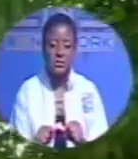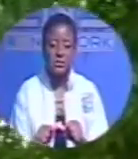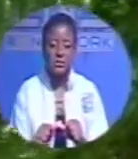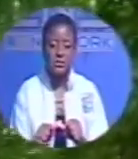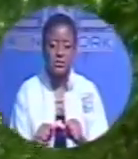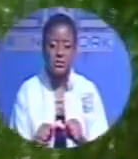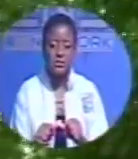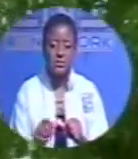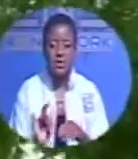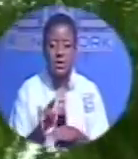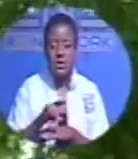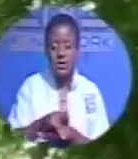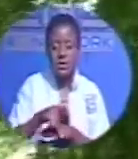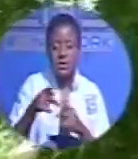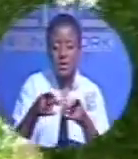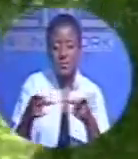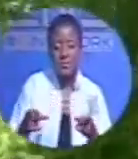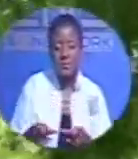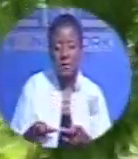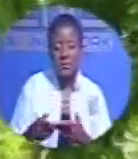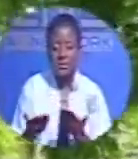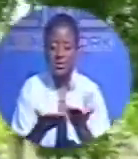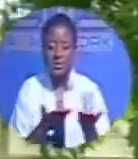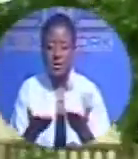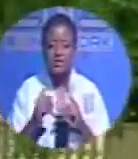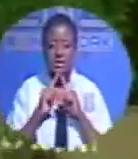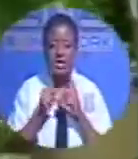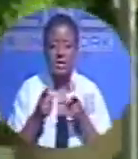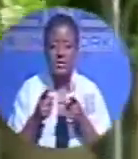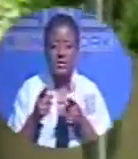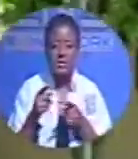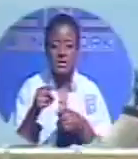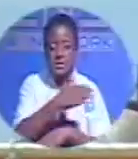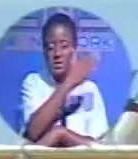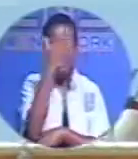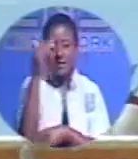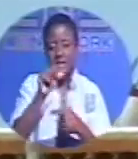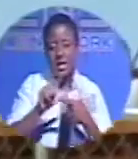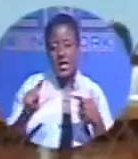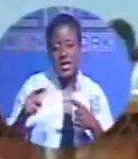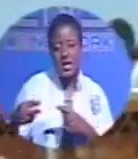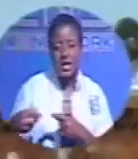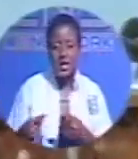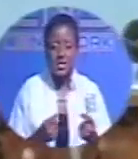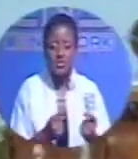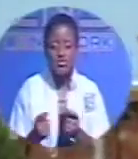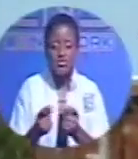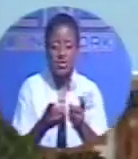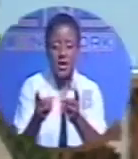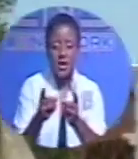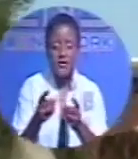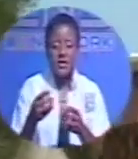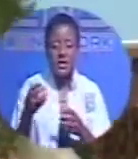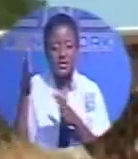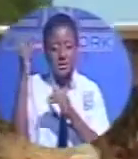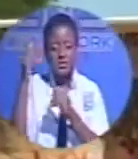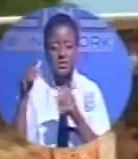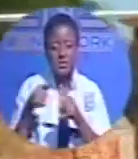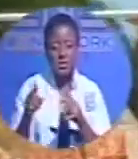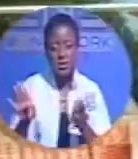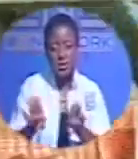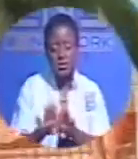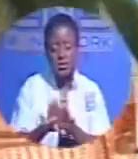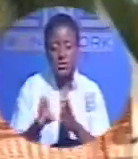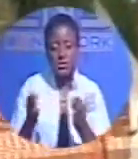According to earlier public service announcements, Skyline Drive was expected to be closed today to vehicular traffic, but that